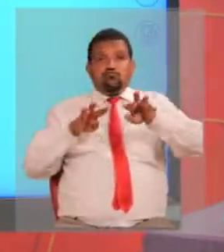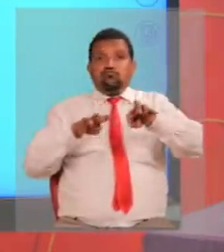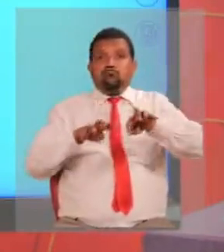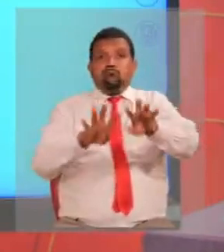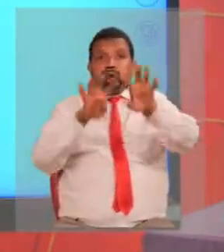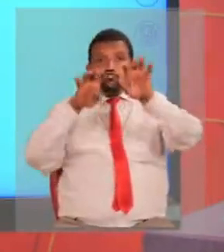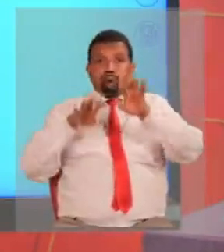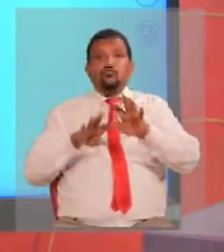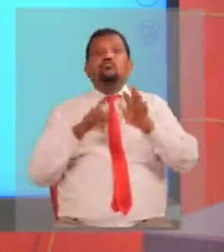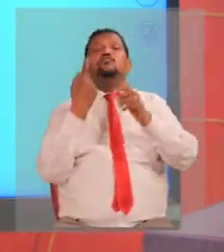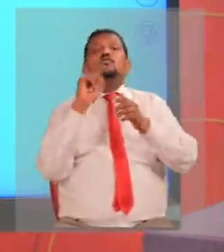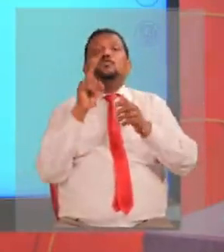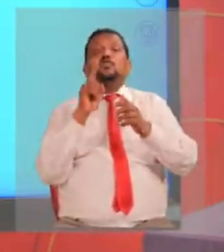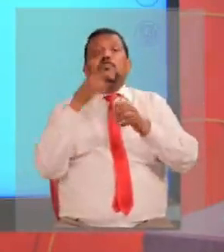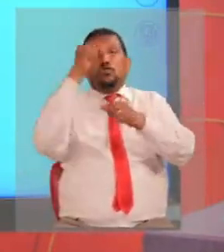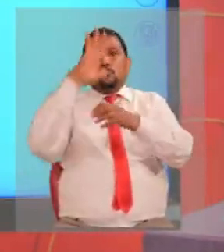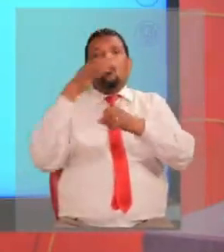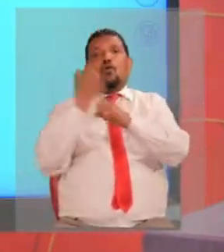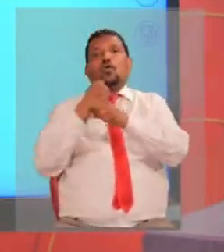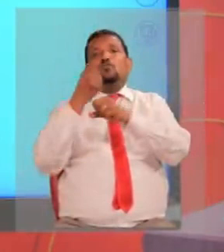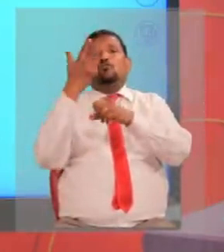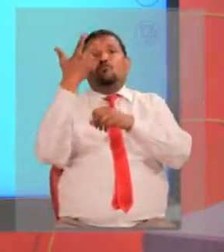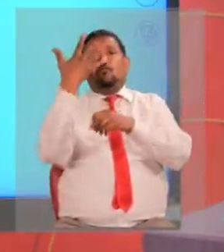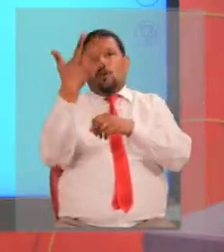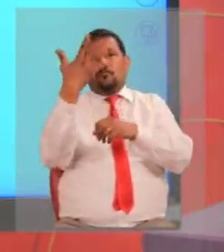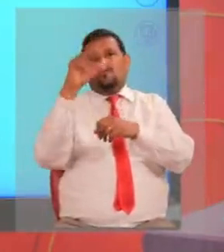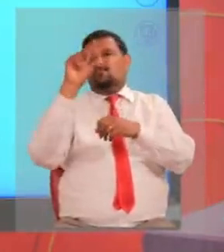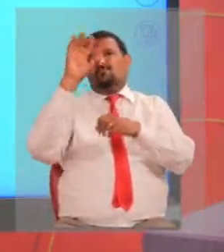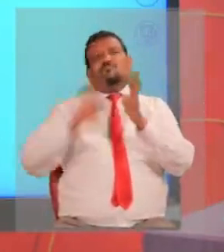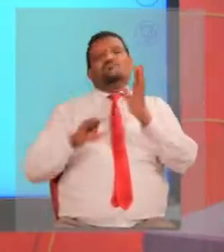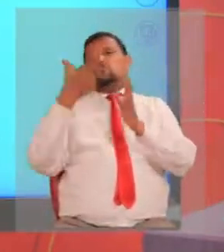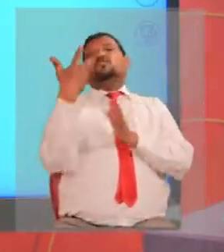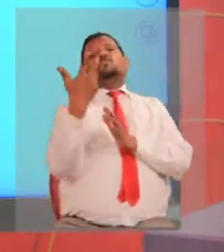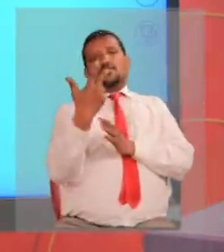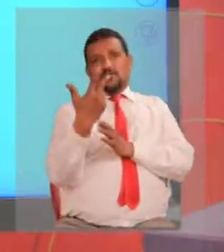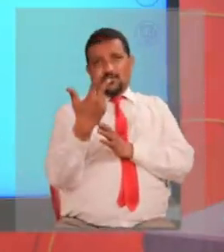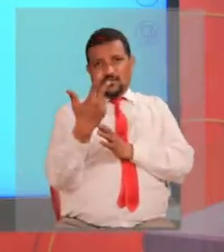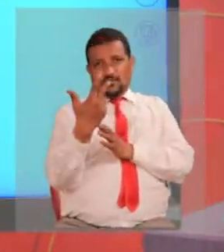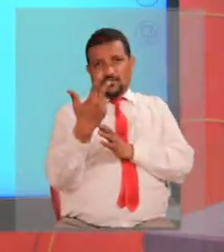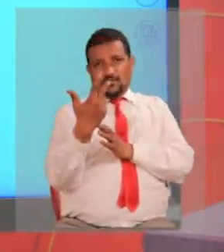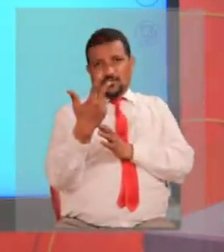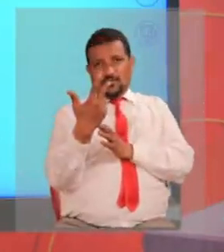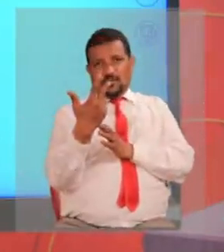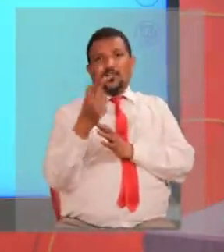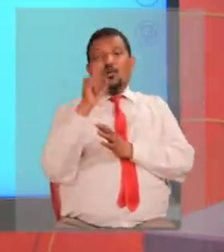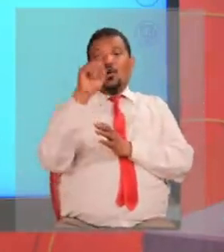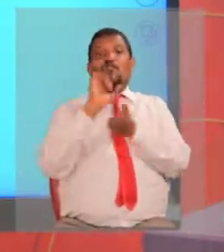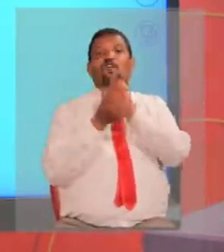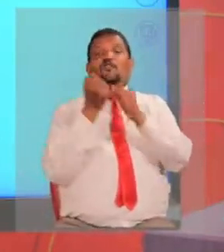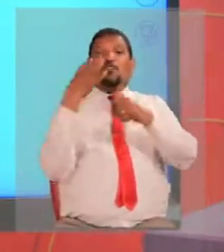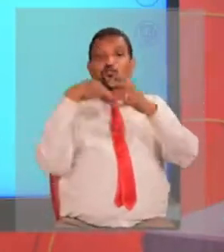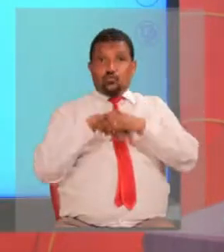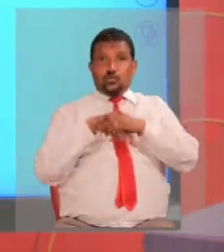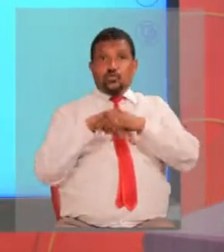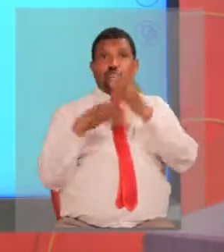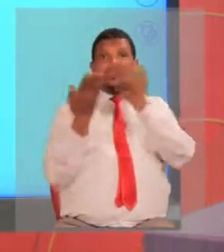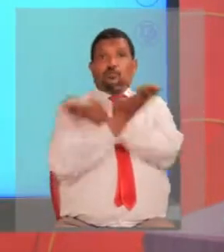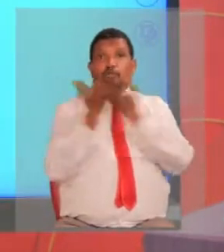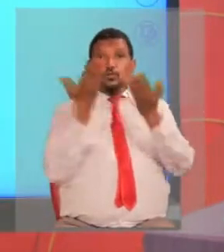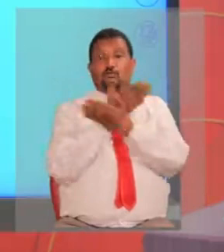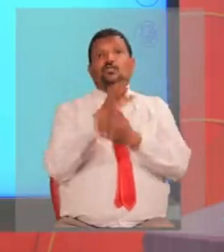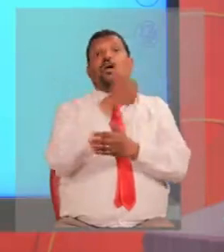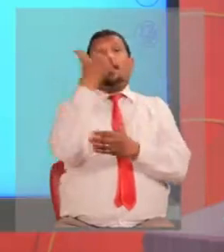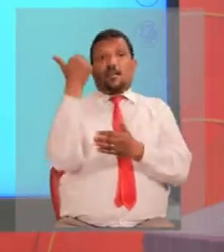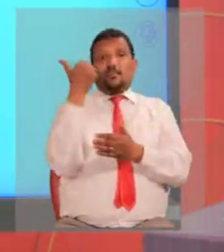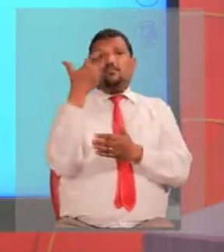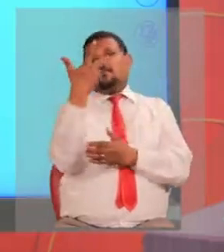variable input labor declined from 5 to 3, then the rate by which one variable input is substituted for